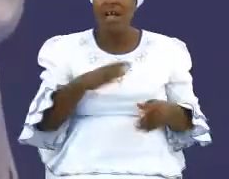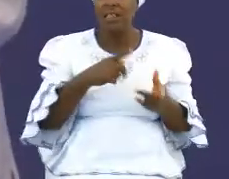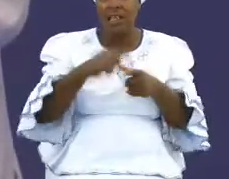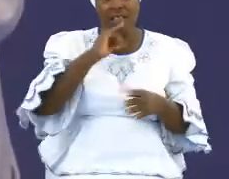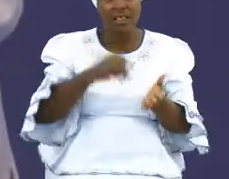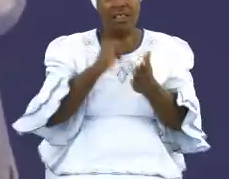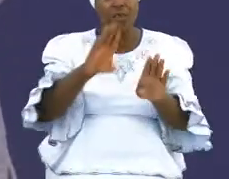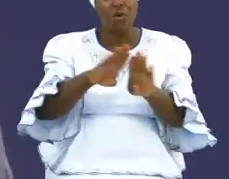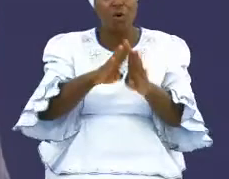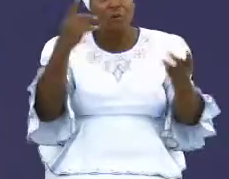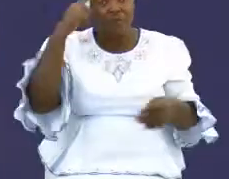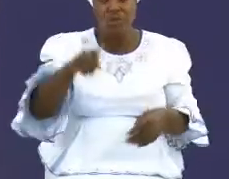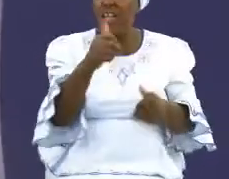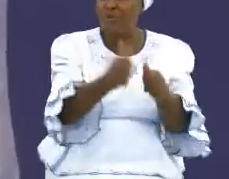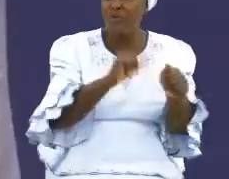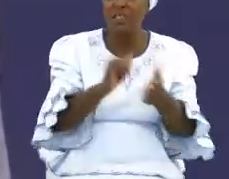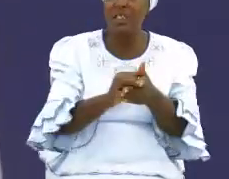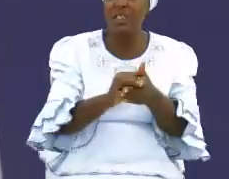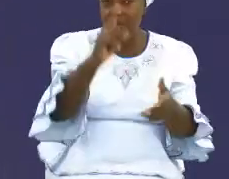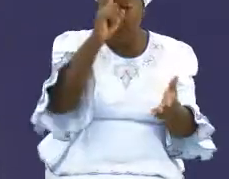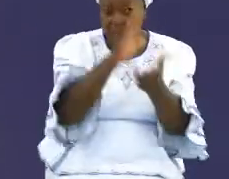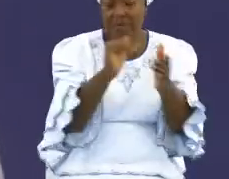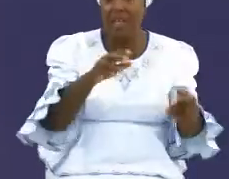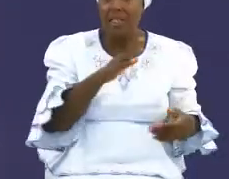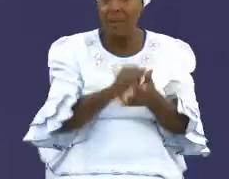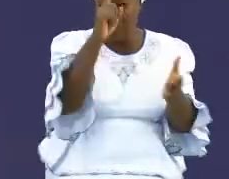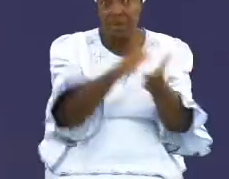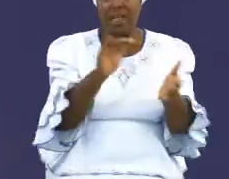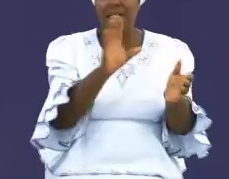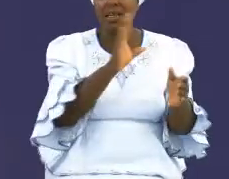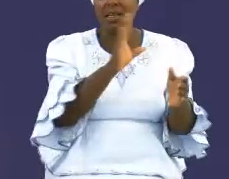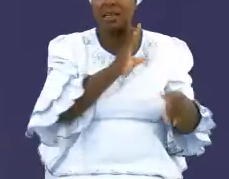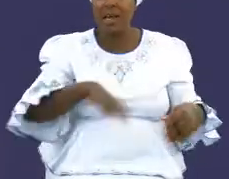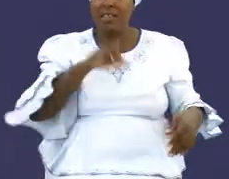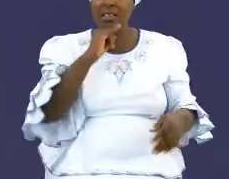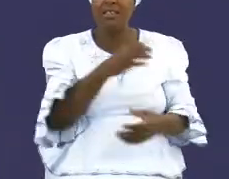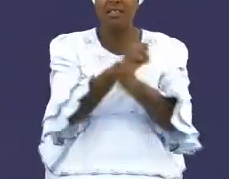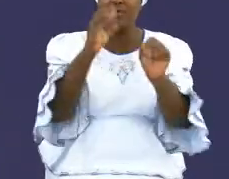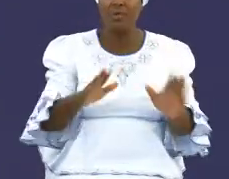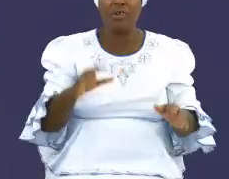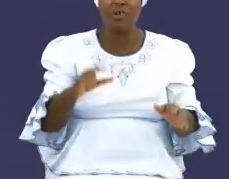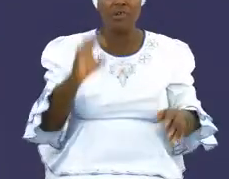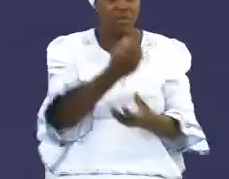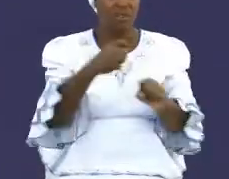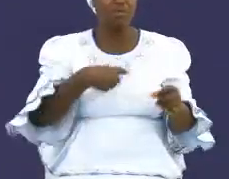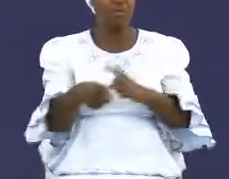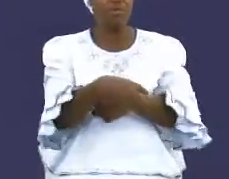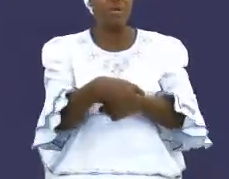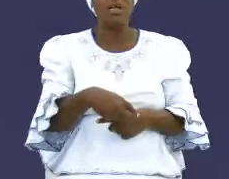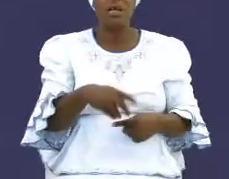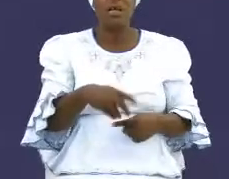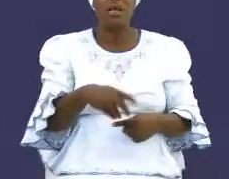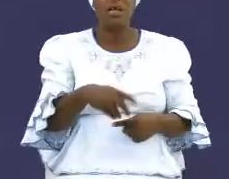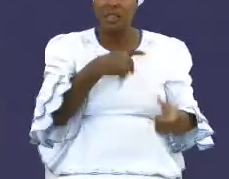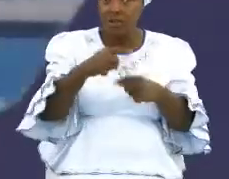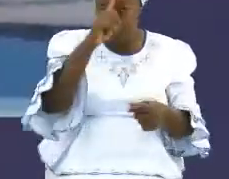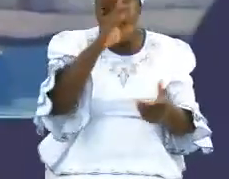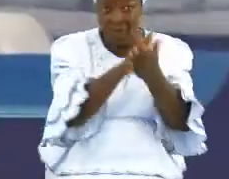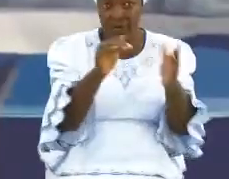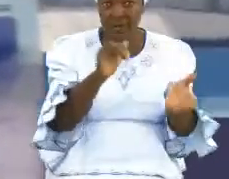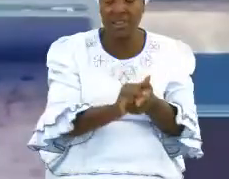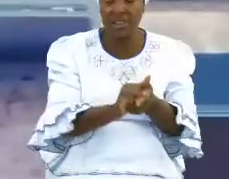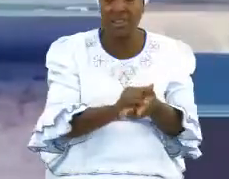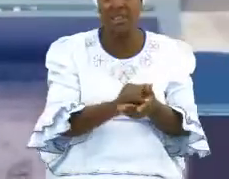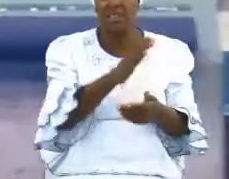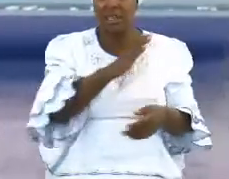Everyone that believeth that Christ is Savior, he'll save me today. He believeth that Christ is